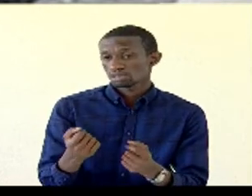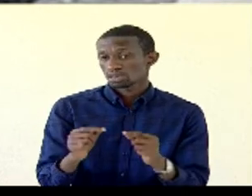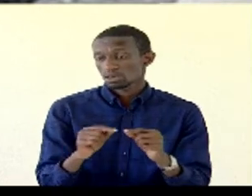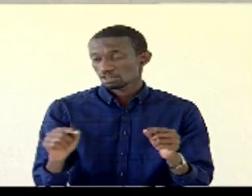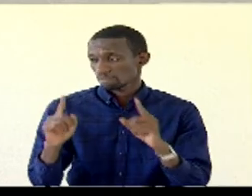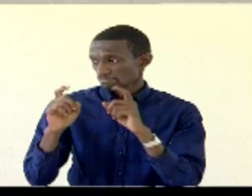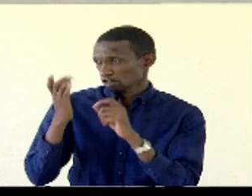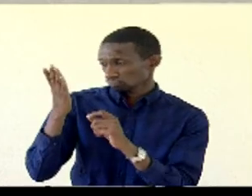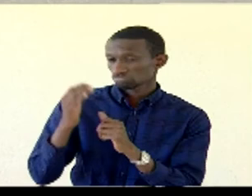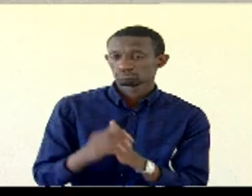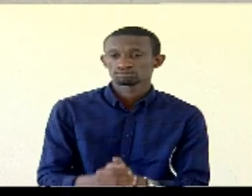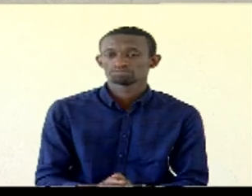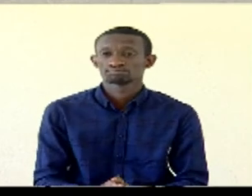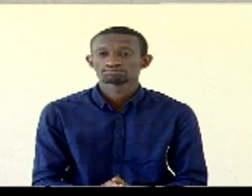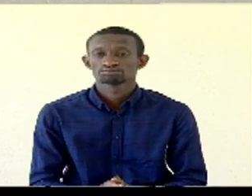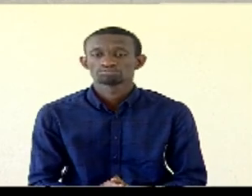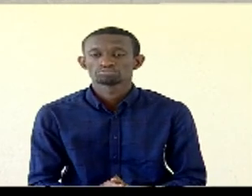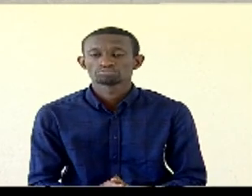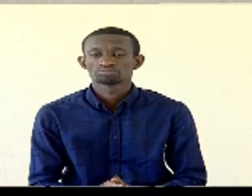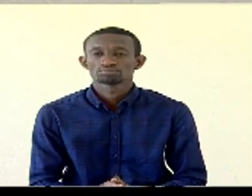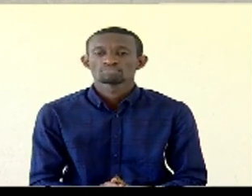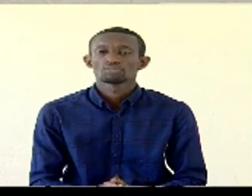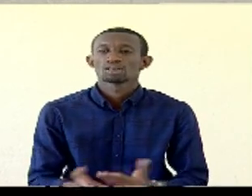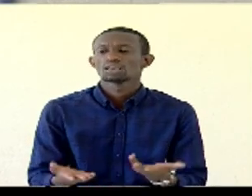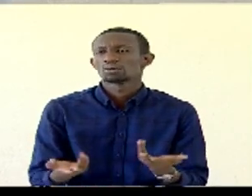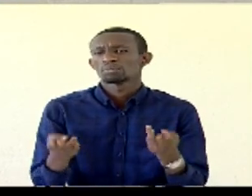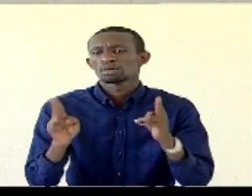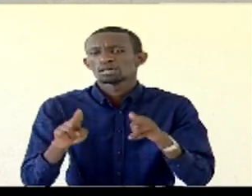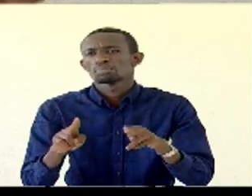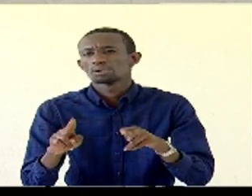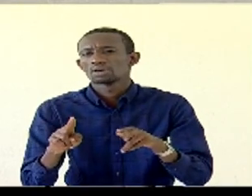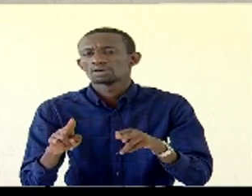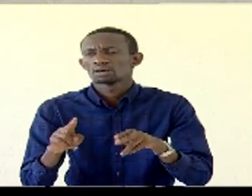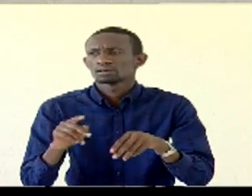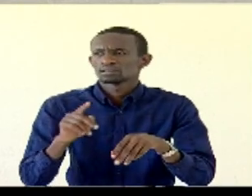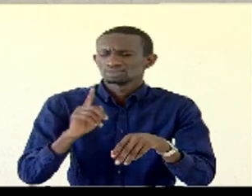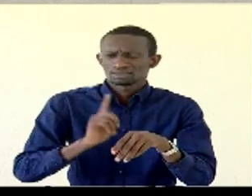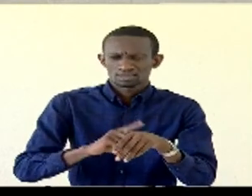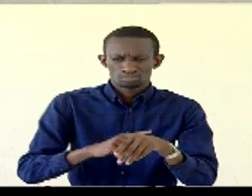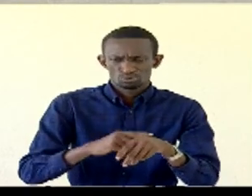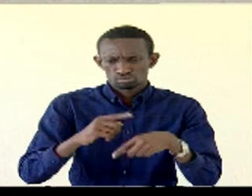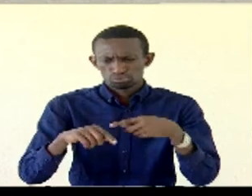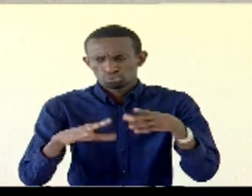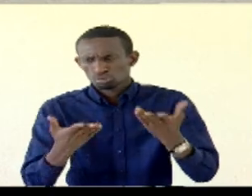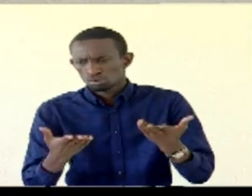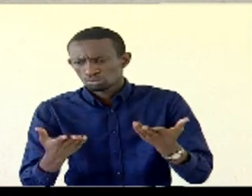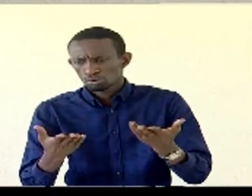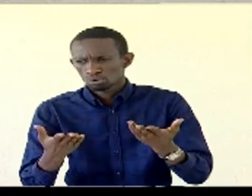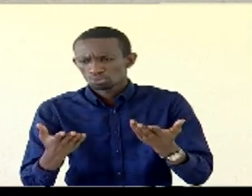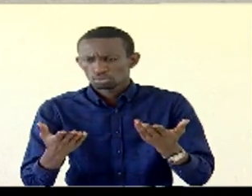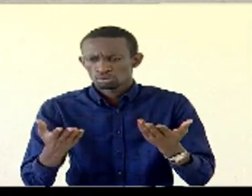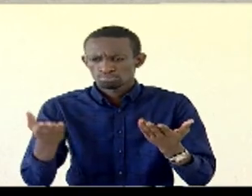picture. Maybe during interphase or towards the end, or they all occur at the same time.